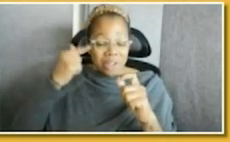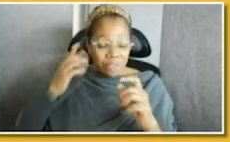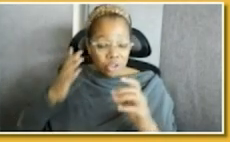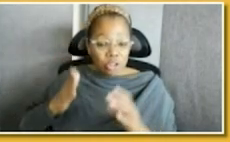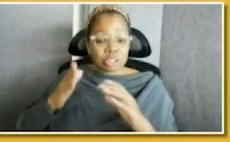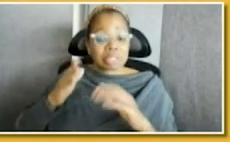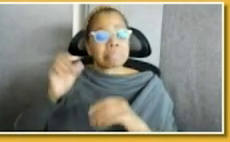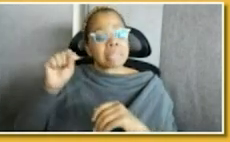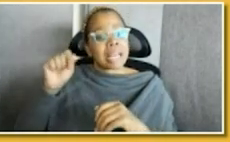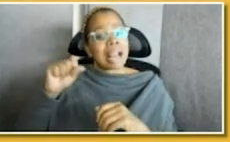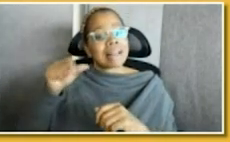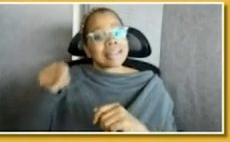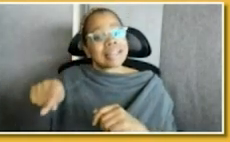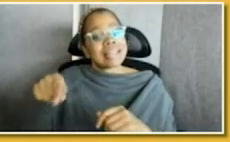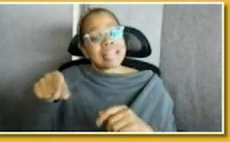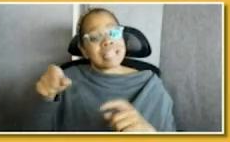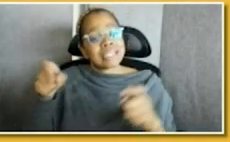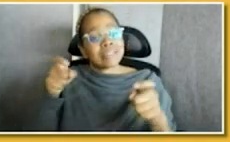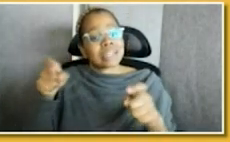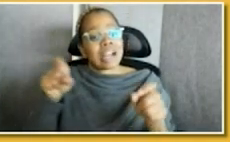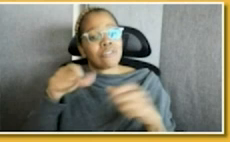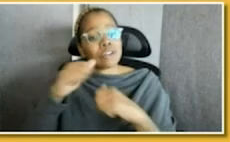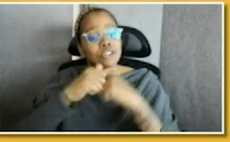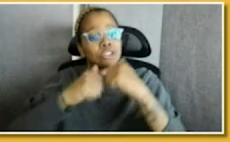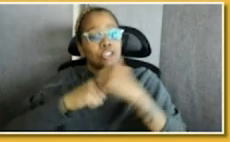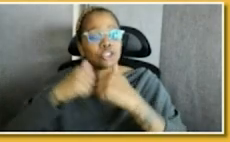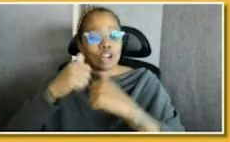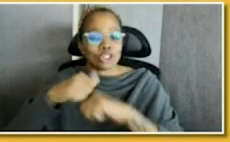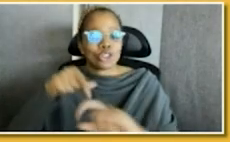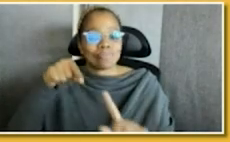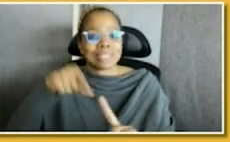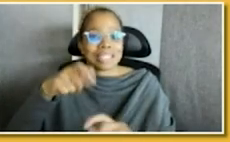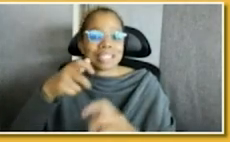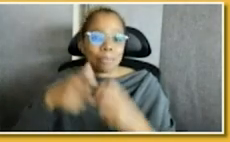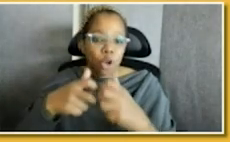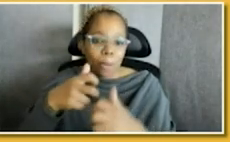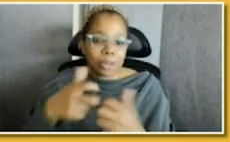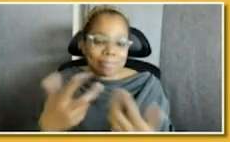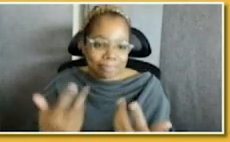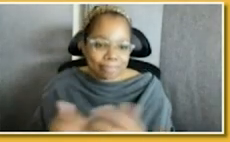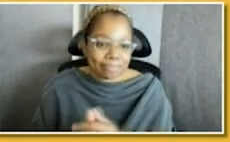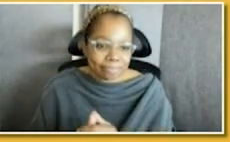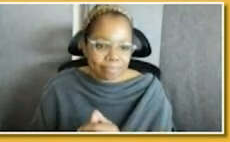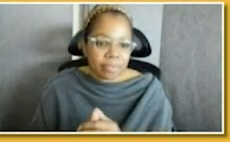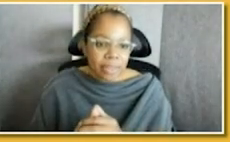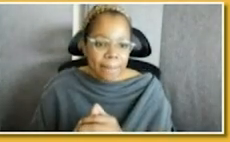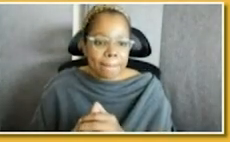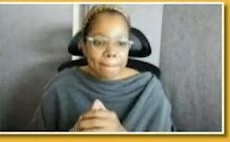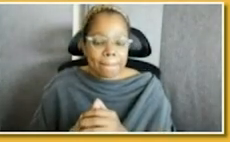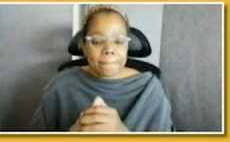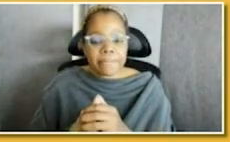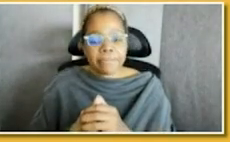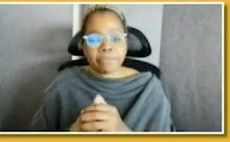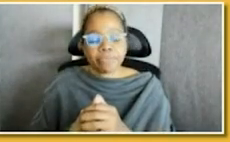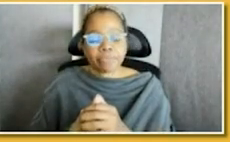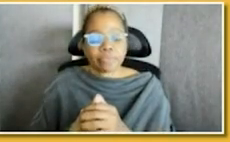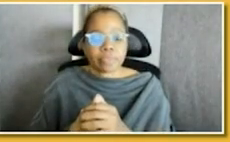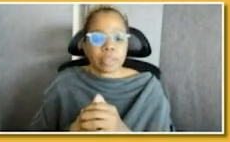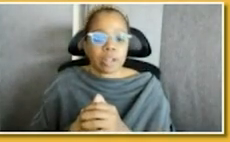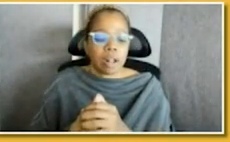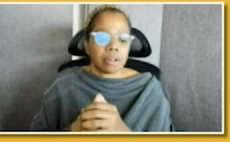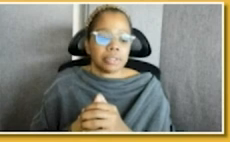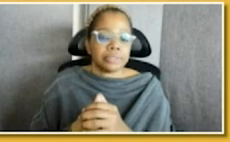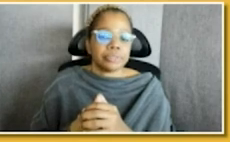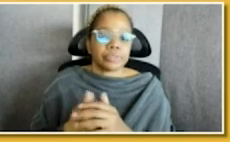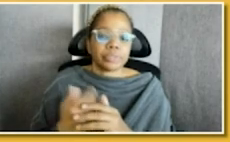that is the problem. When you have somebody at the highest level